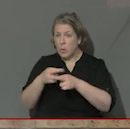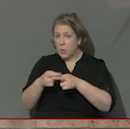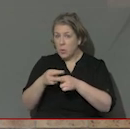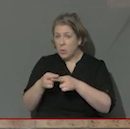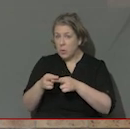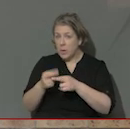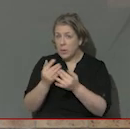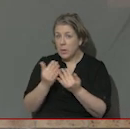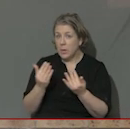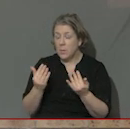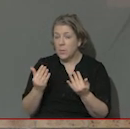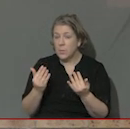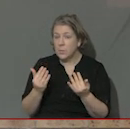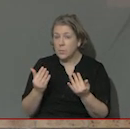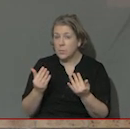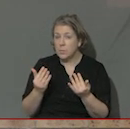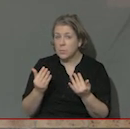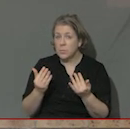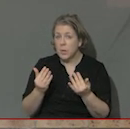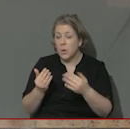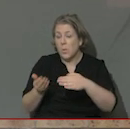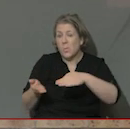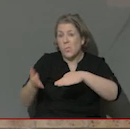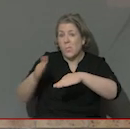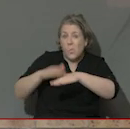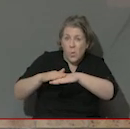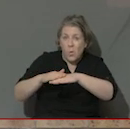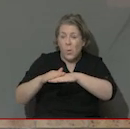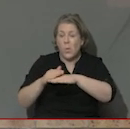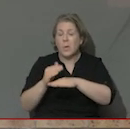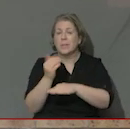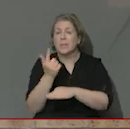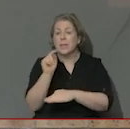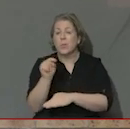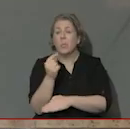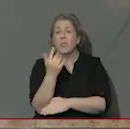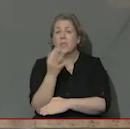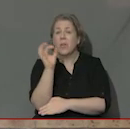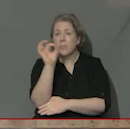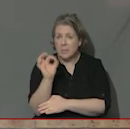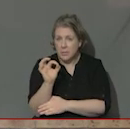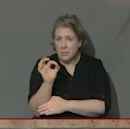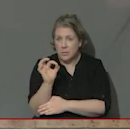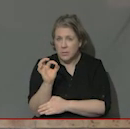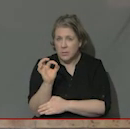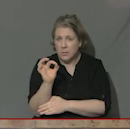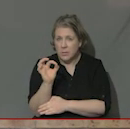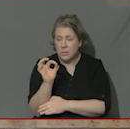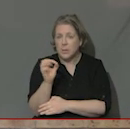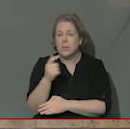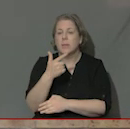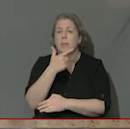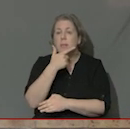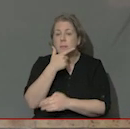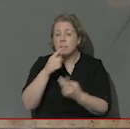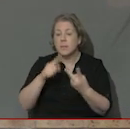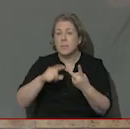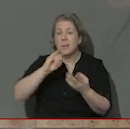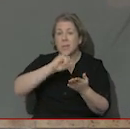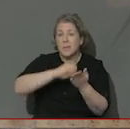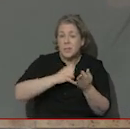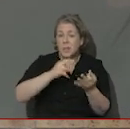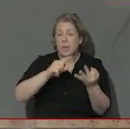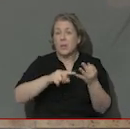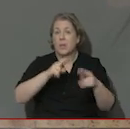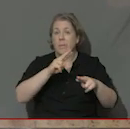our rent was had an increase of 7.5%. So for December, January and